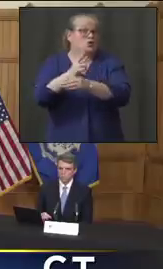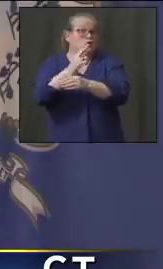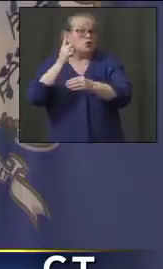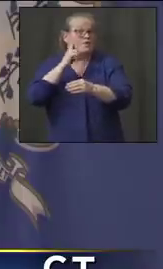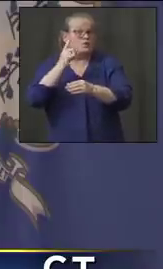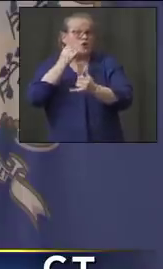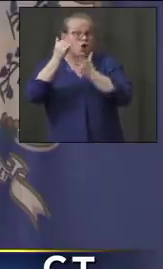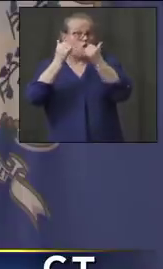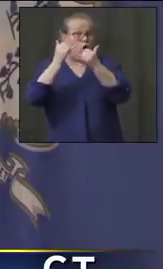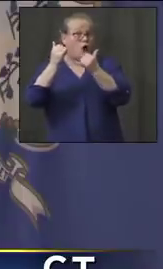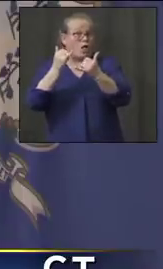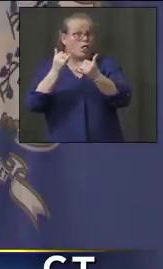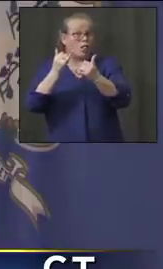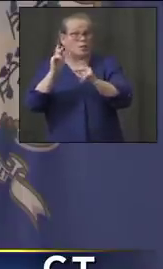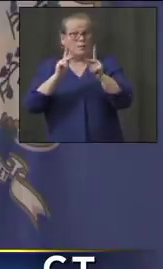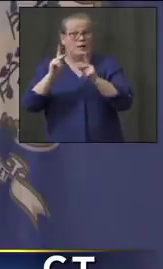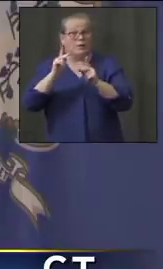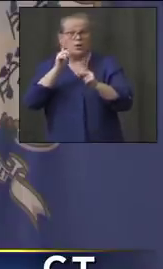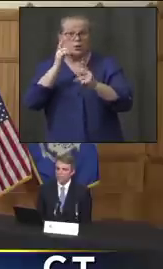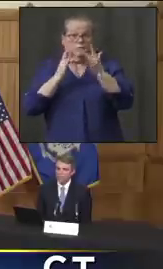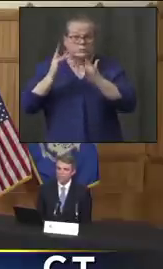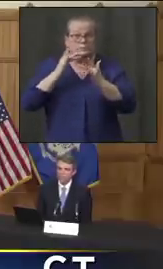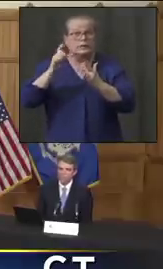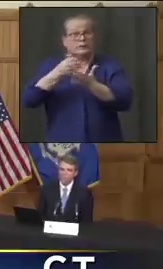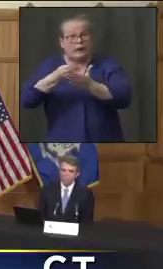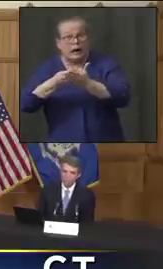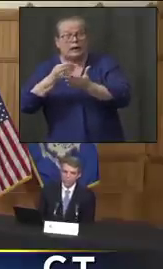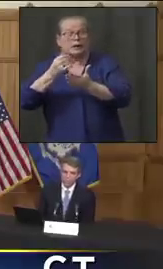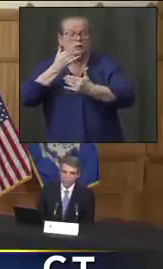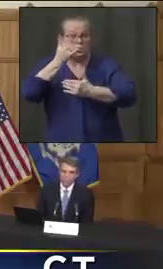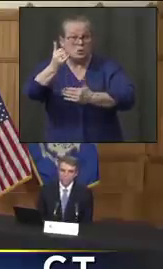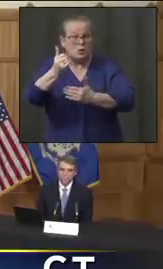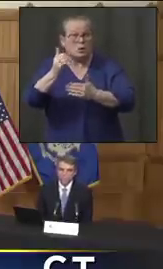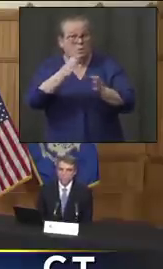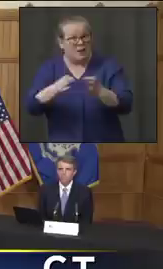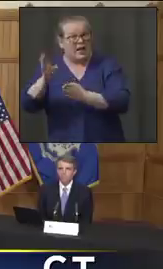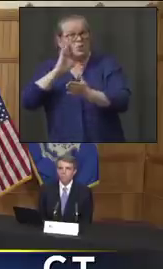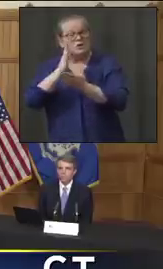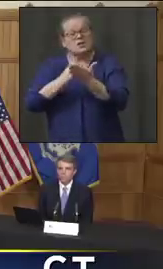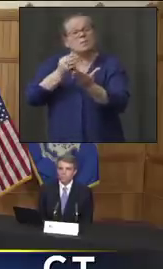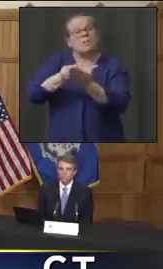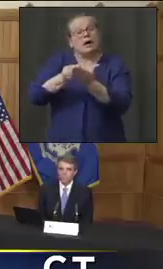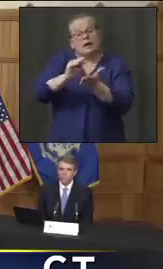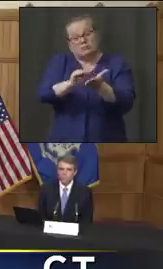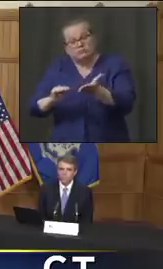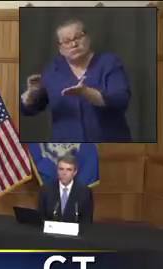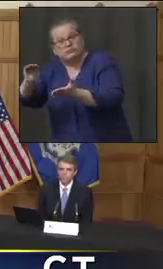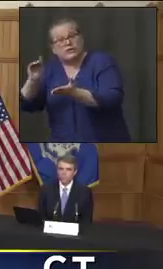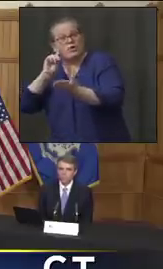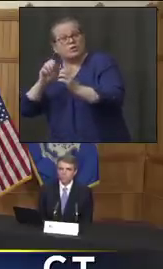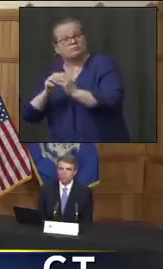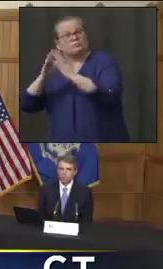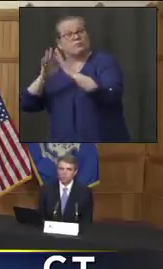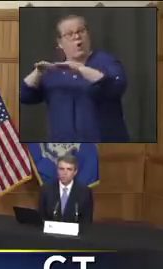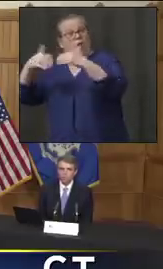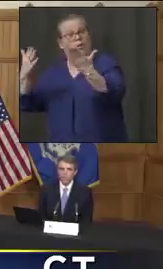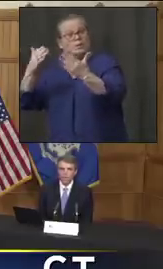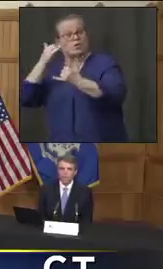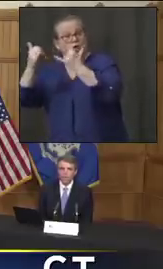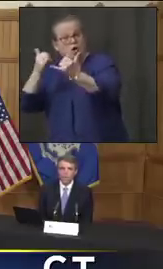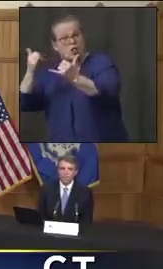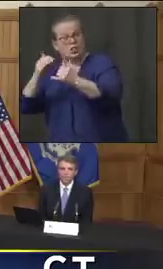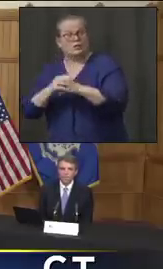These are, you want to take that, Paul, or I got it? Go ahead, Josh. Yeah, The Department of Labor is basically, almost through